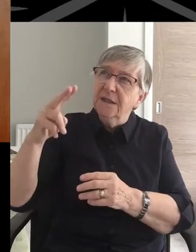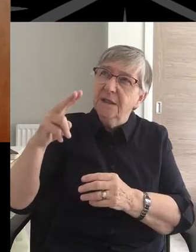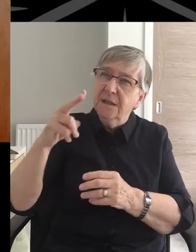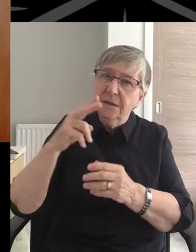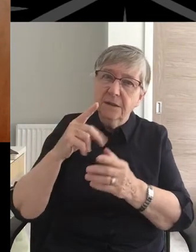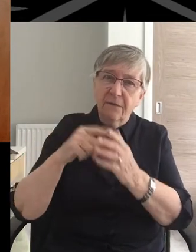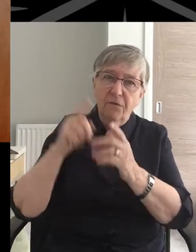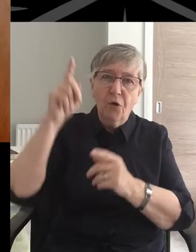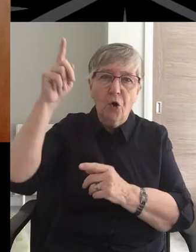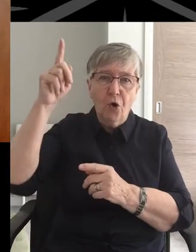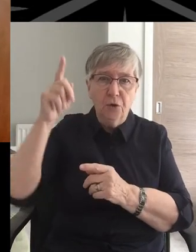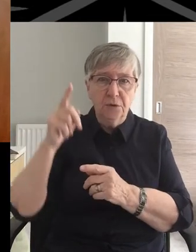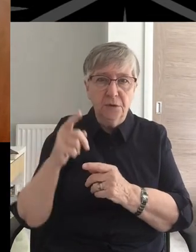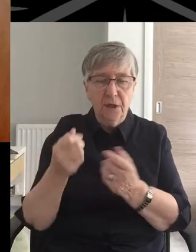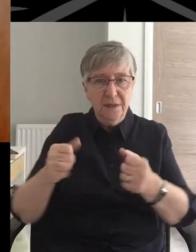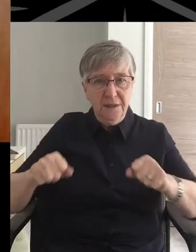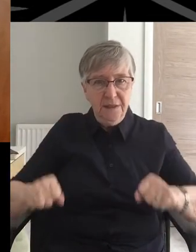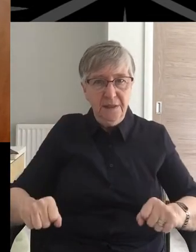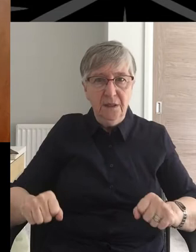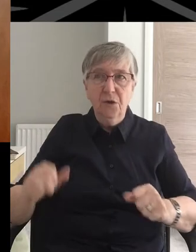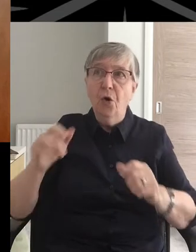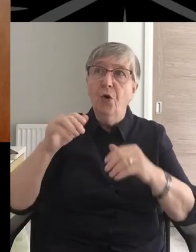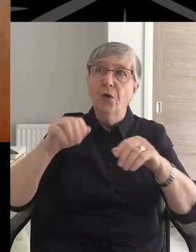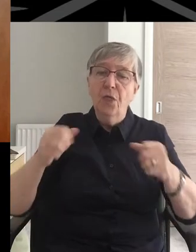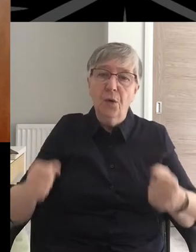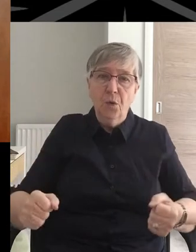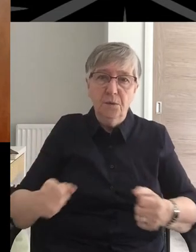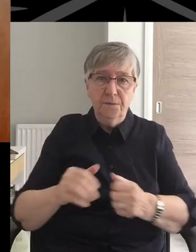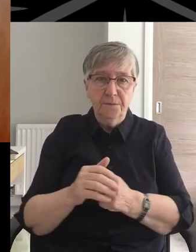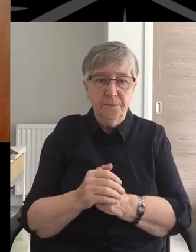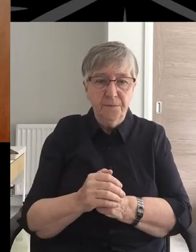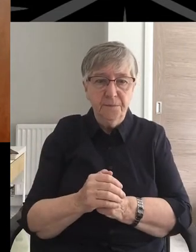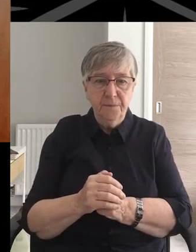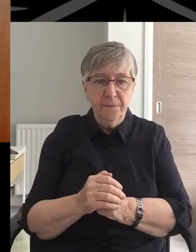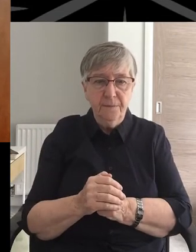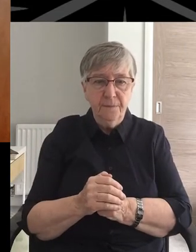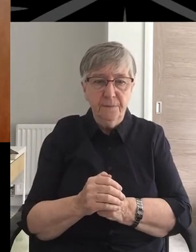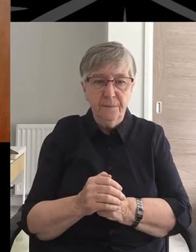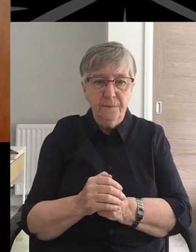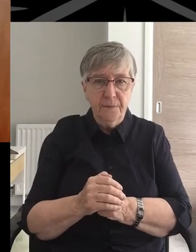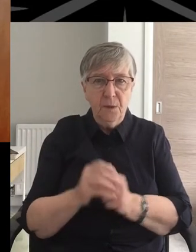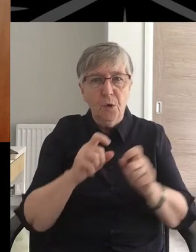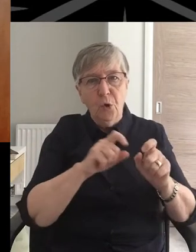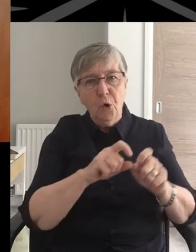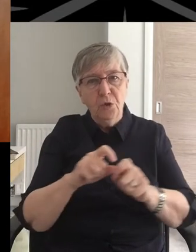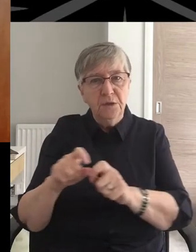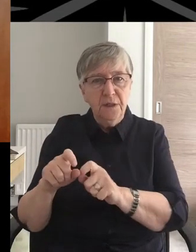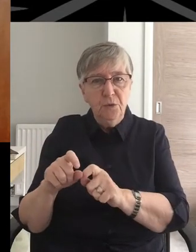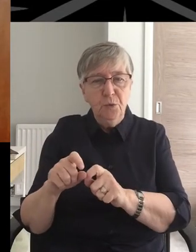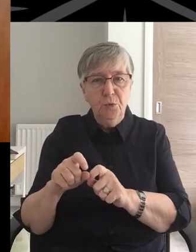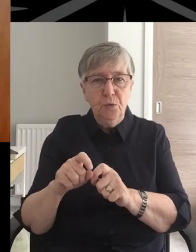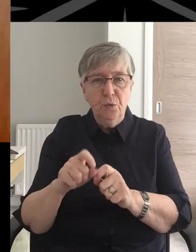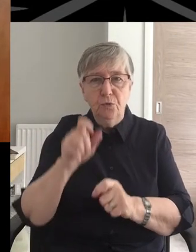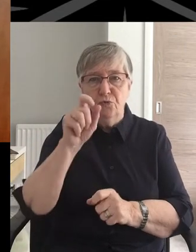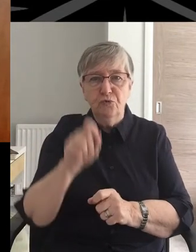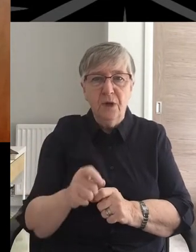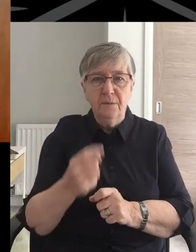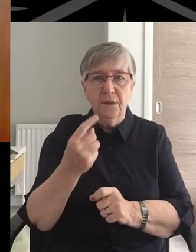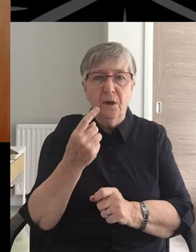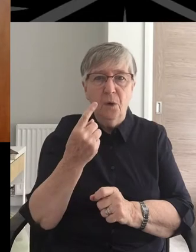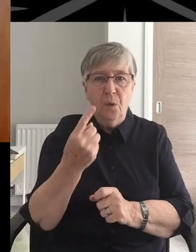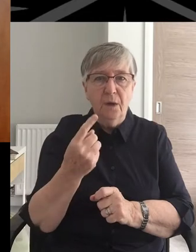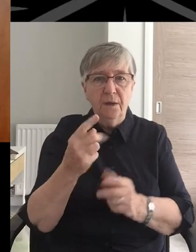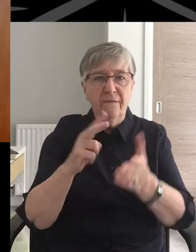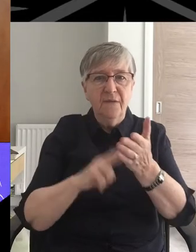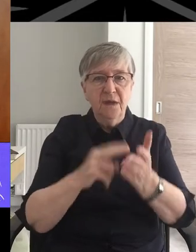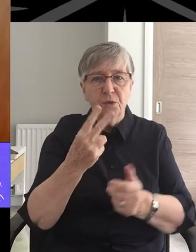hosts seated on the throne and the cherubim. We continue on chapter 1, verse